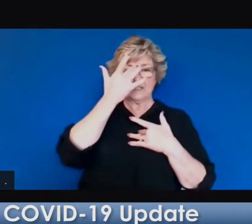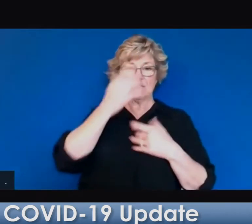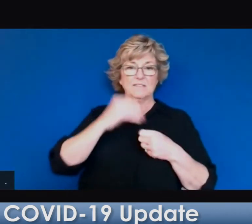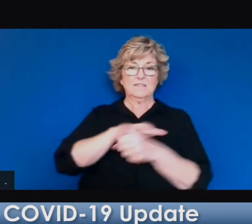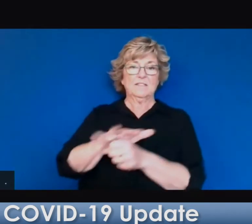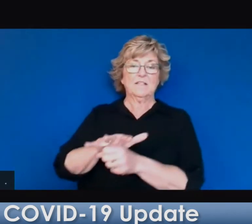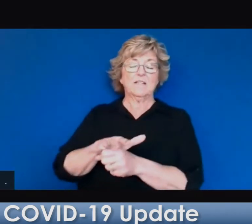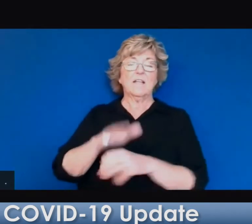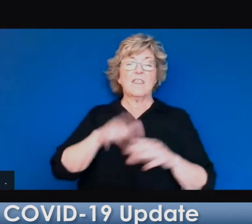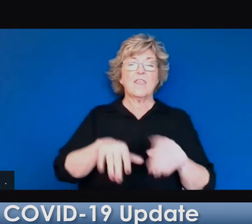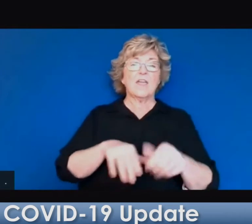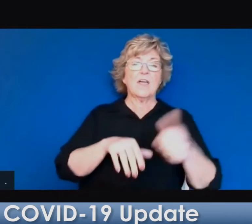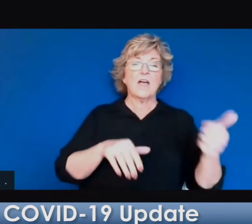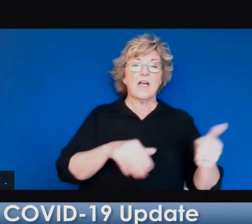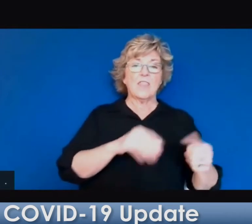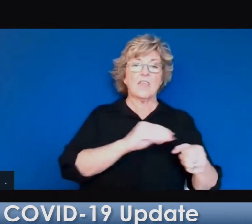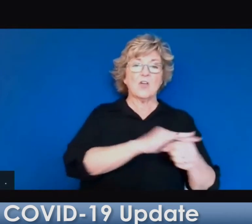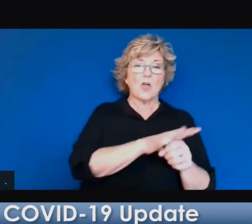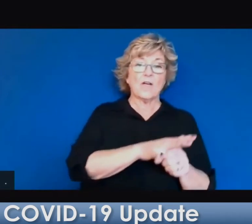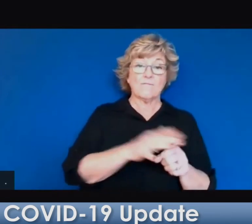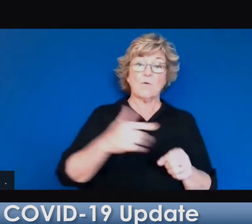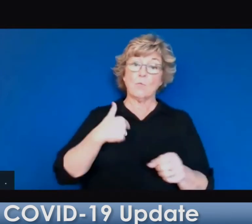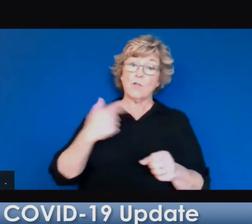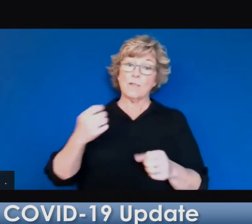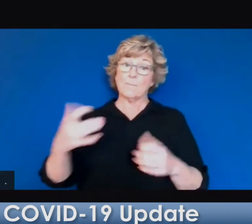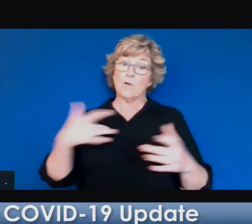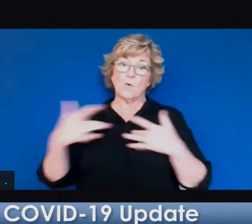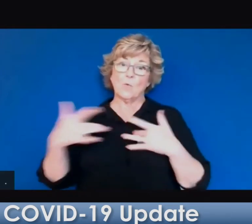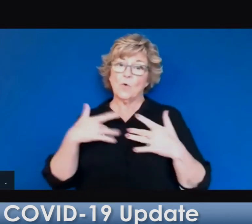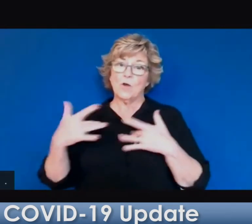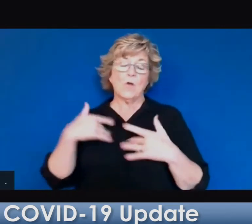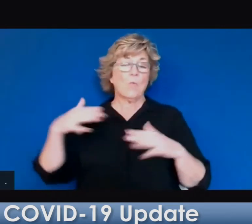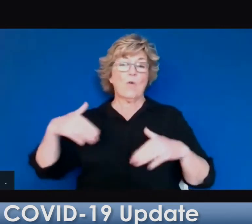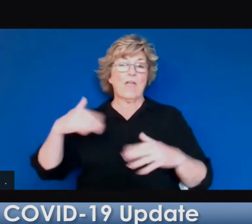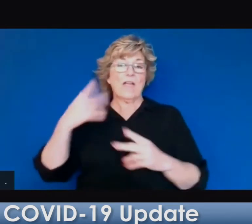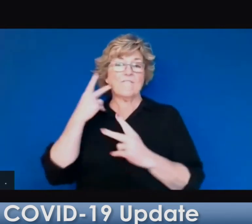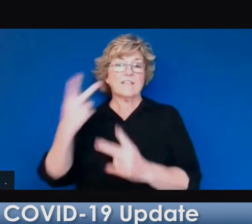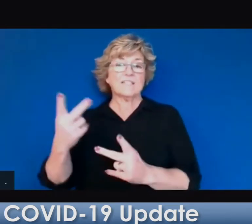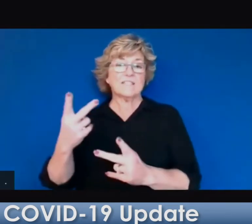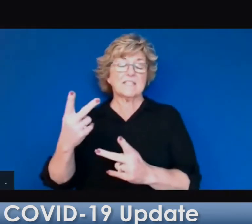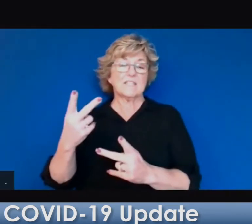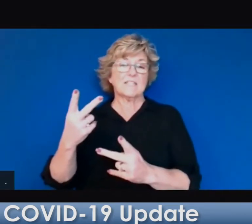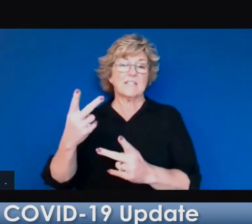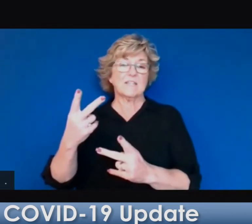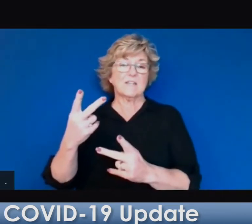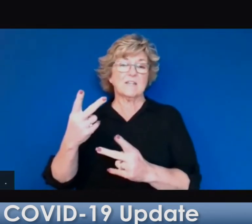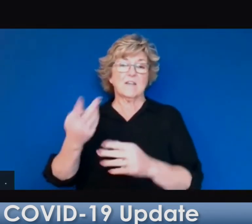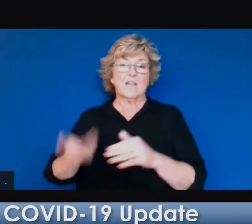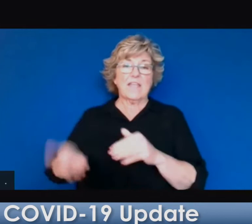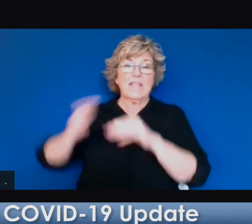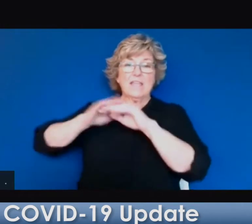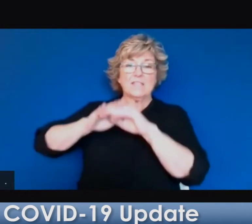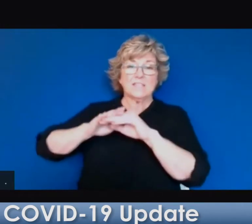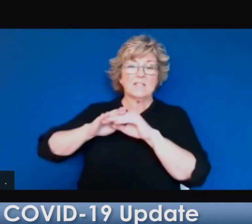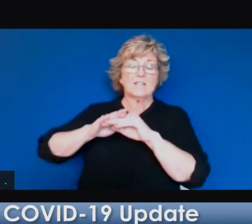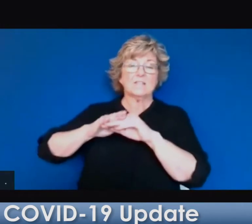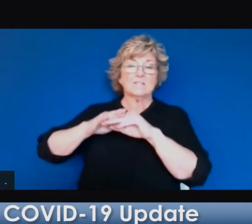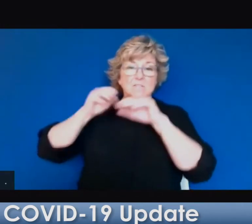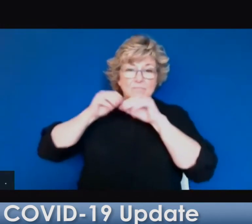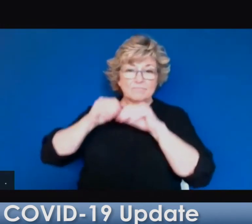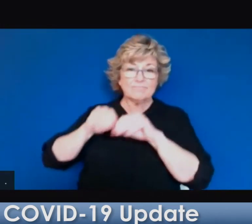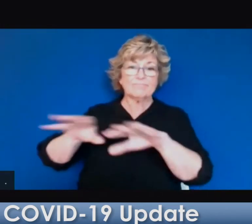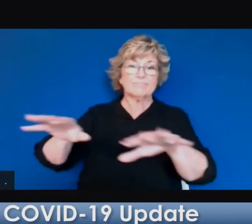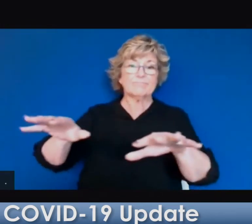strain. And that is why we're worried. We haven't yet seen what we call increased virulence, meaning